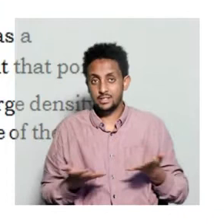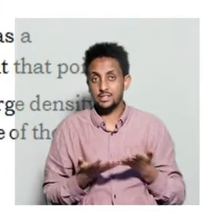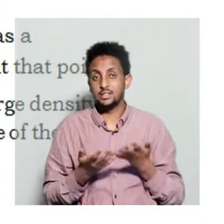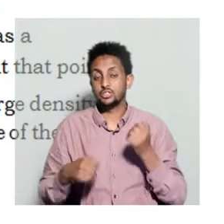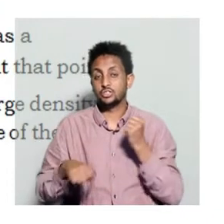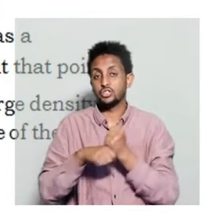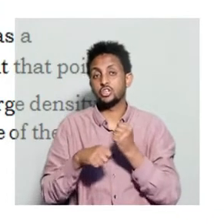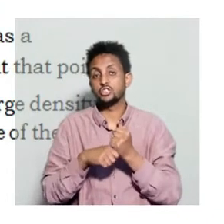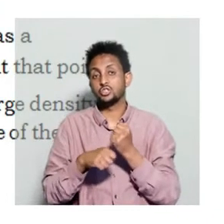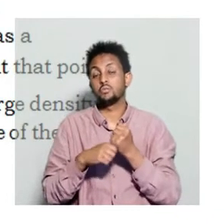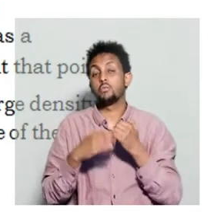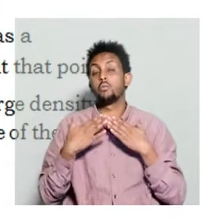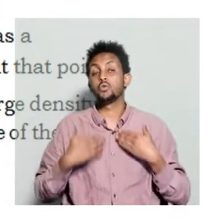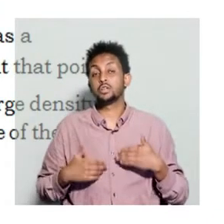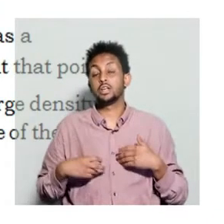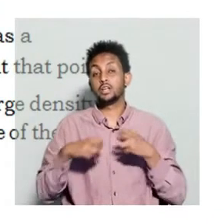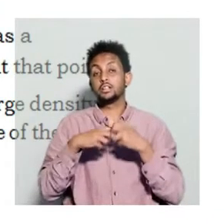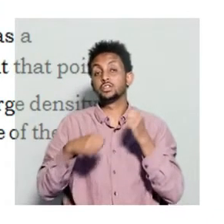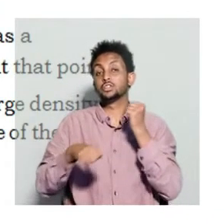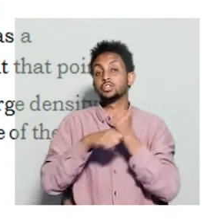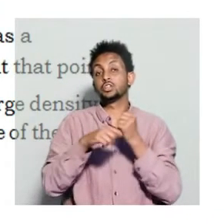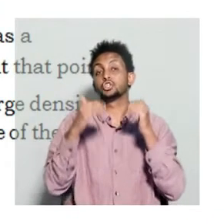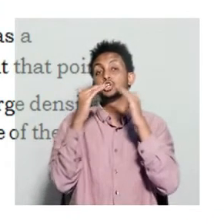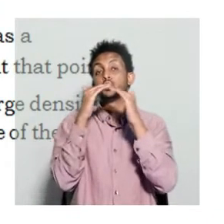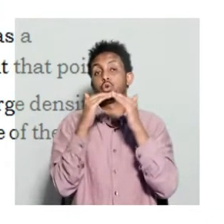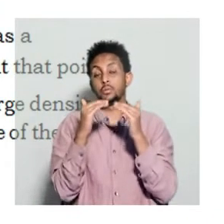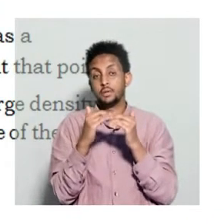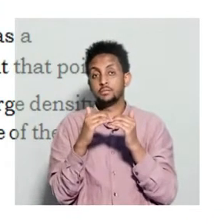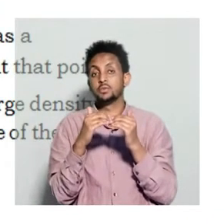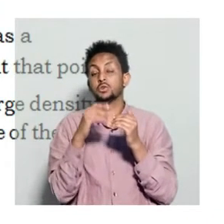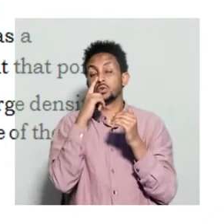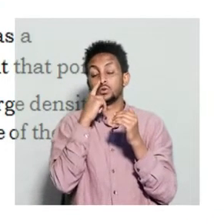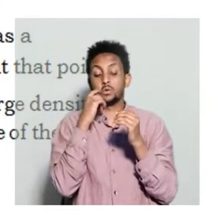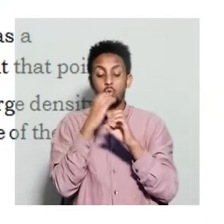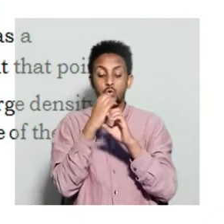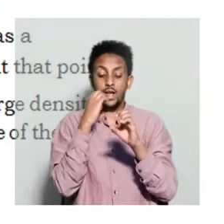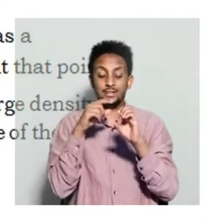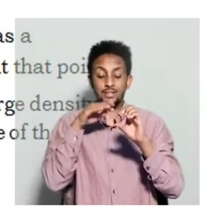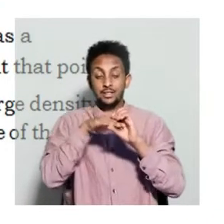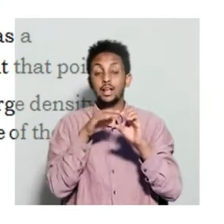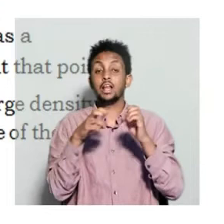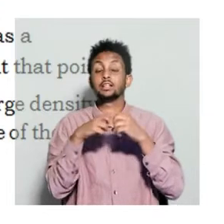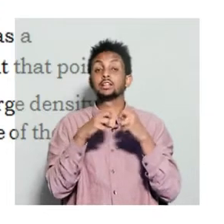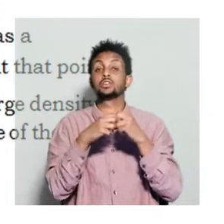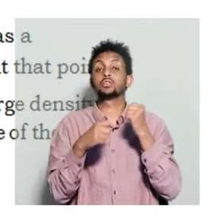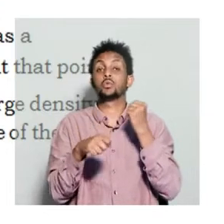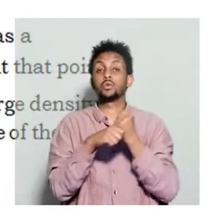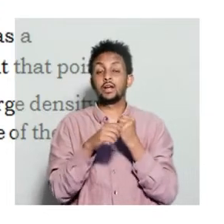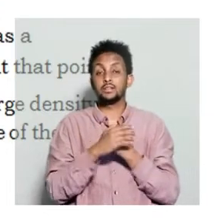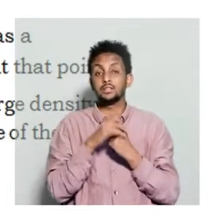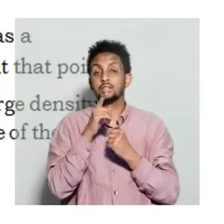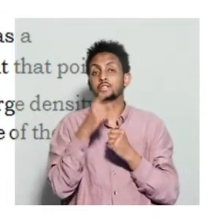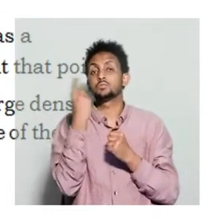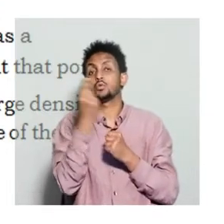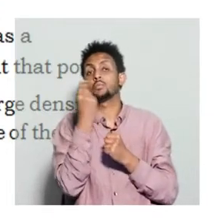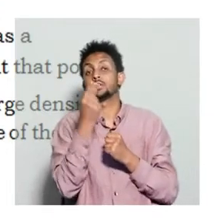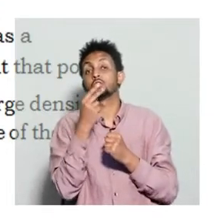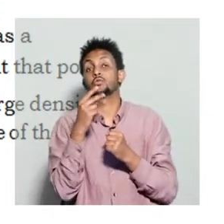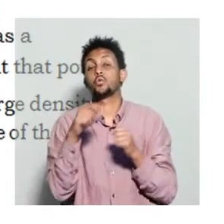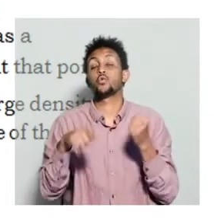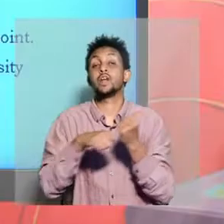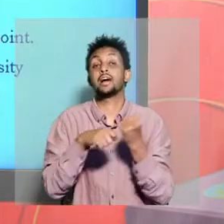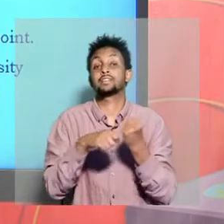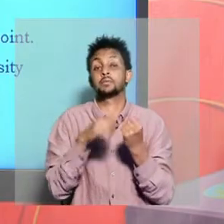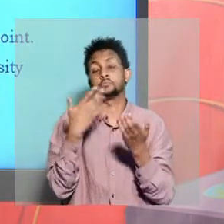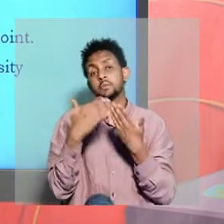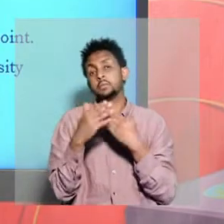body. And it's known to be electrostatic equilibrium. Conductors reach in electrostatic equilibrium. So the properties of conductors,